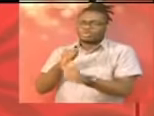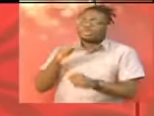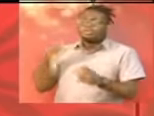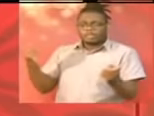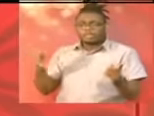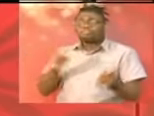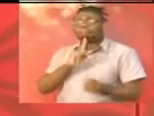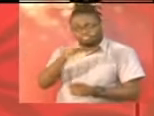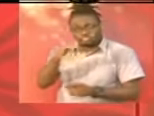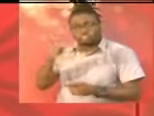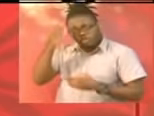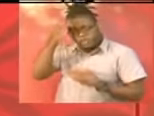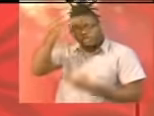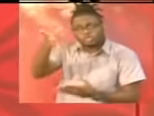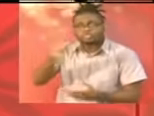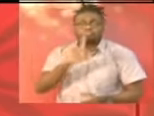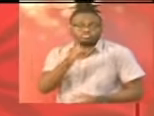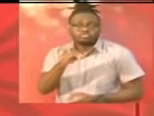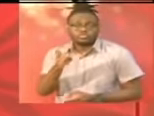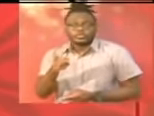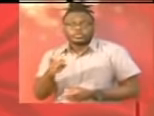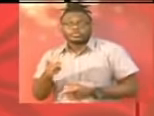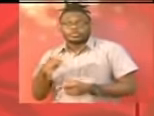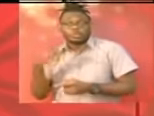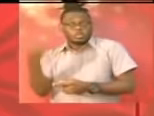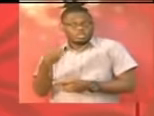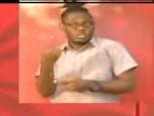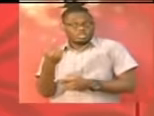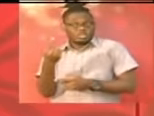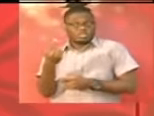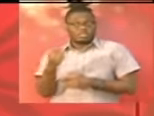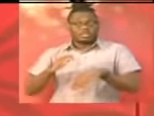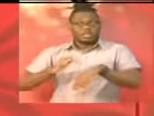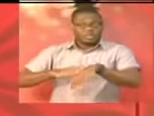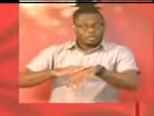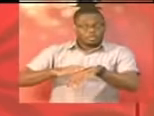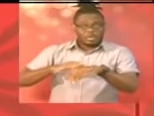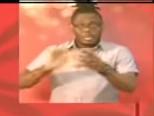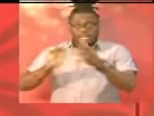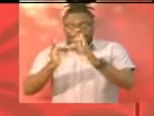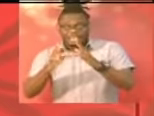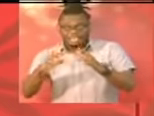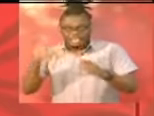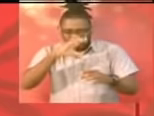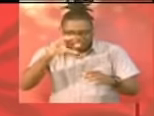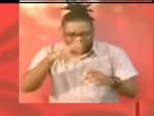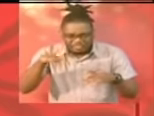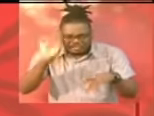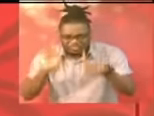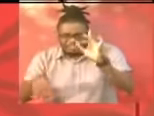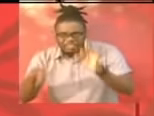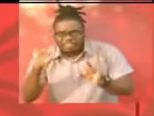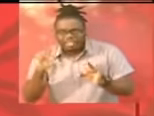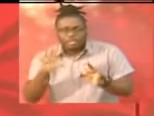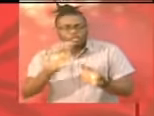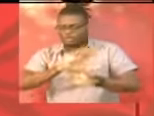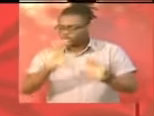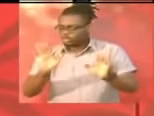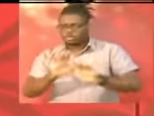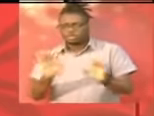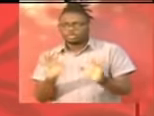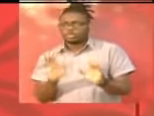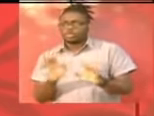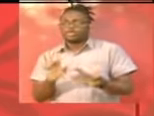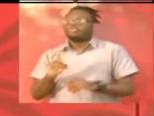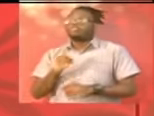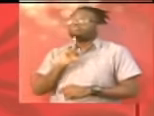reliable medical information. I also remind them that we all had been vaccinated as children, and now as parents, we place